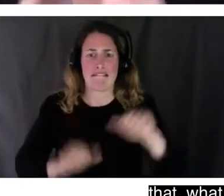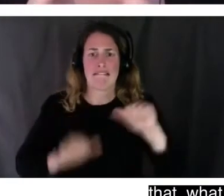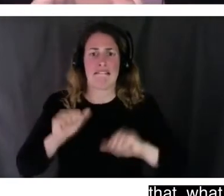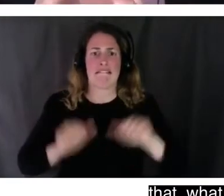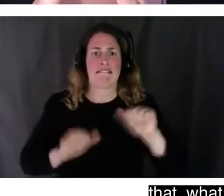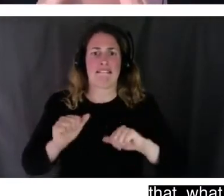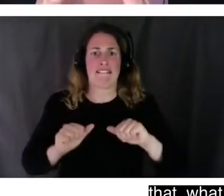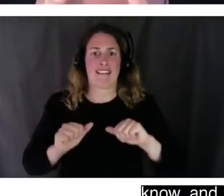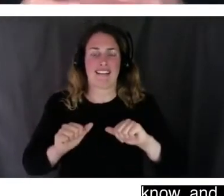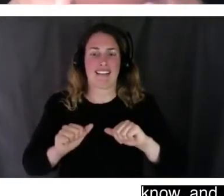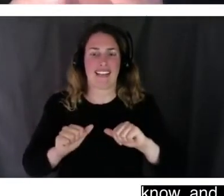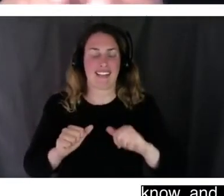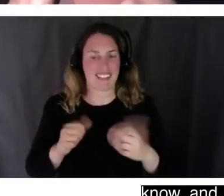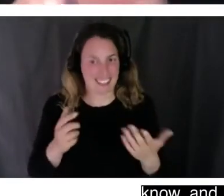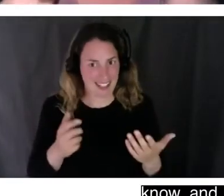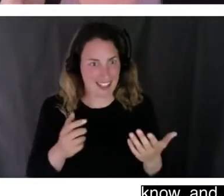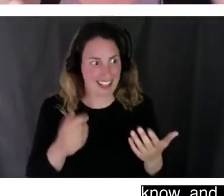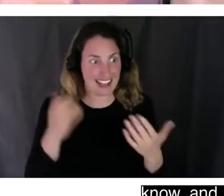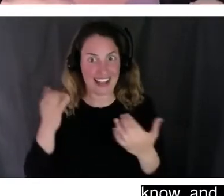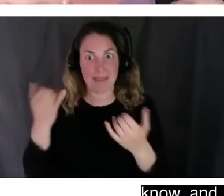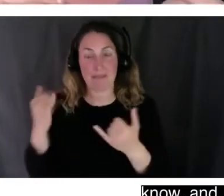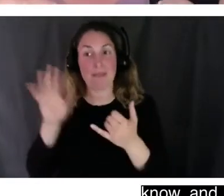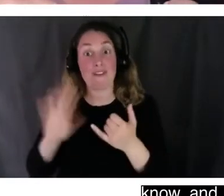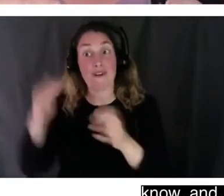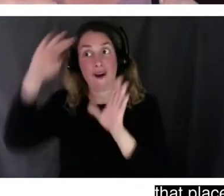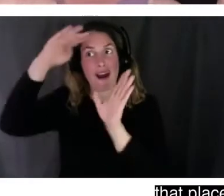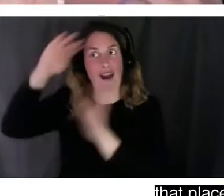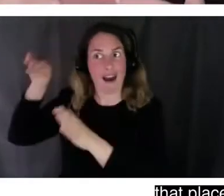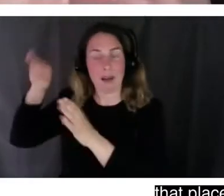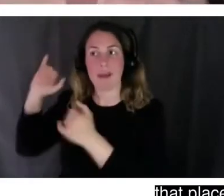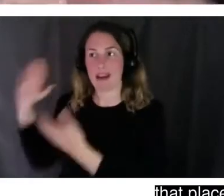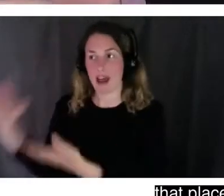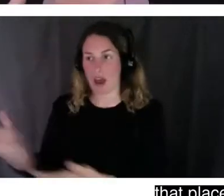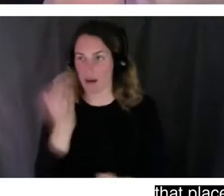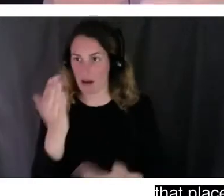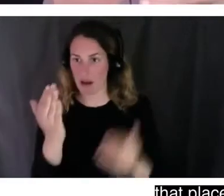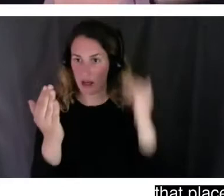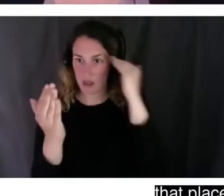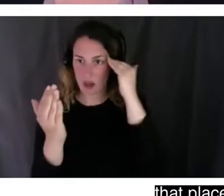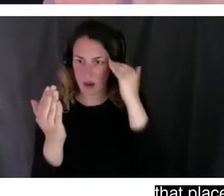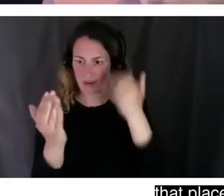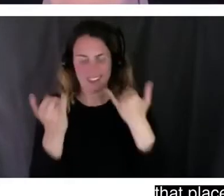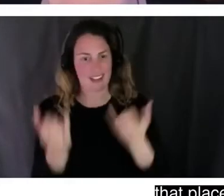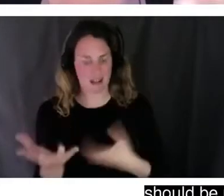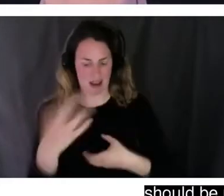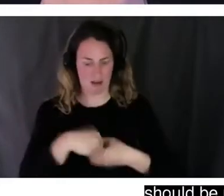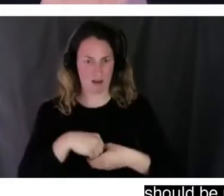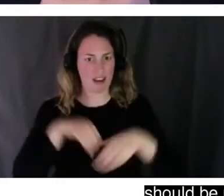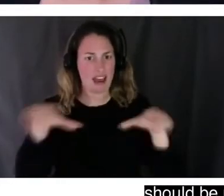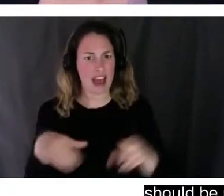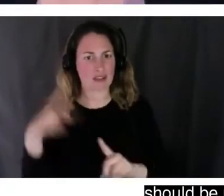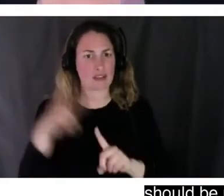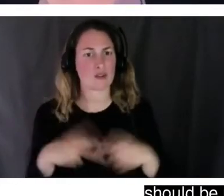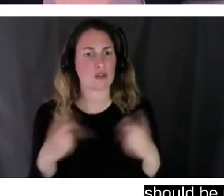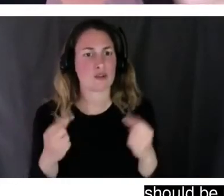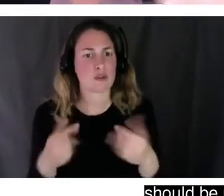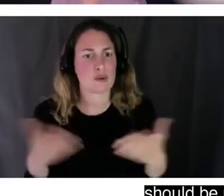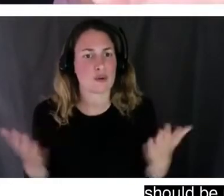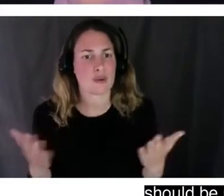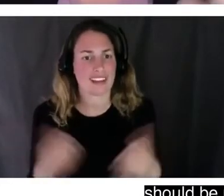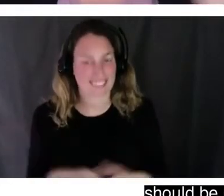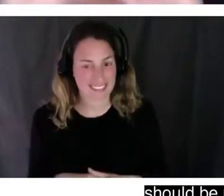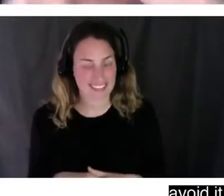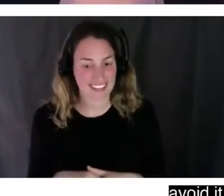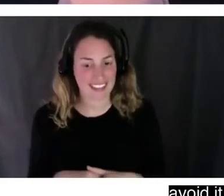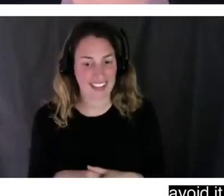am I going to do about it? And so you're taking them from that place of saying, I know it's true, I should be more inclusive.